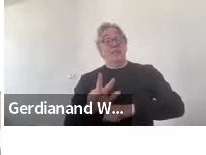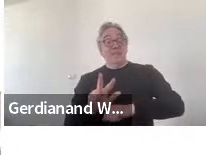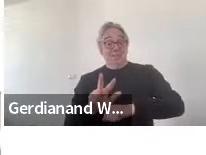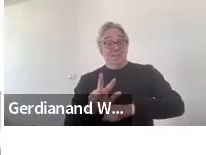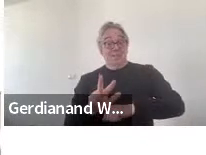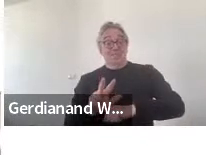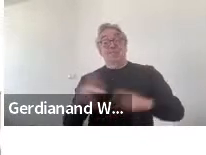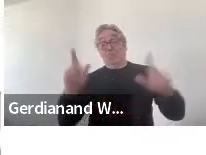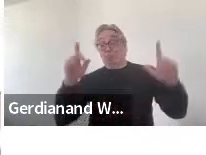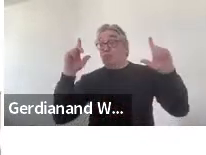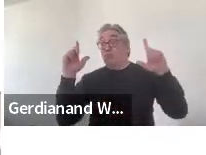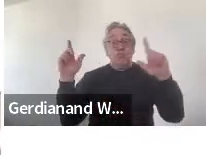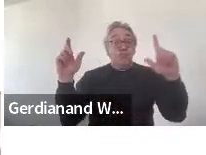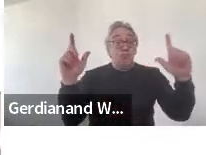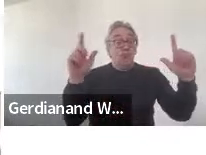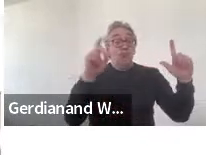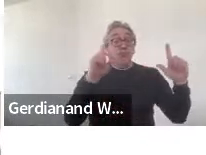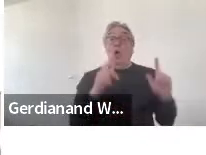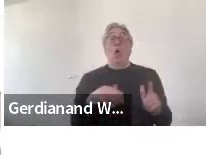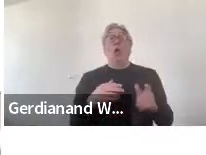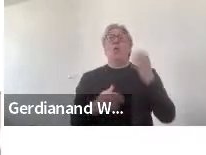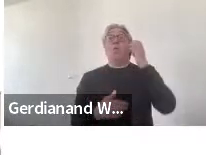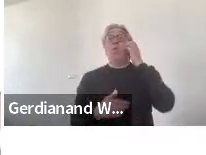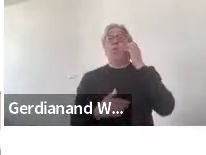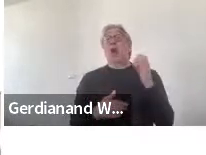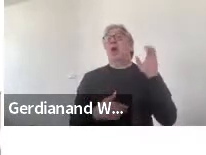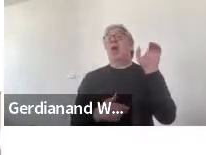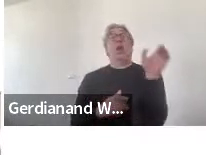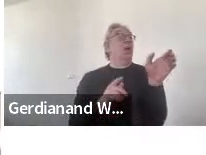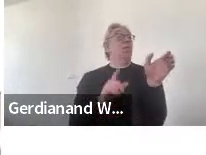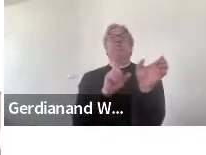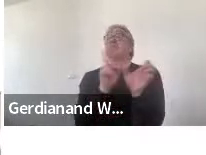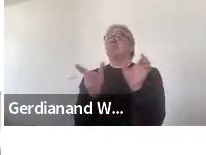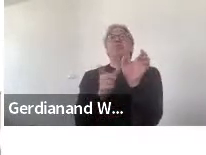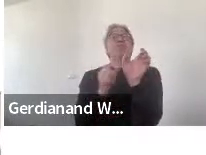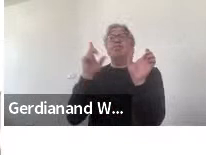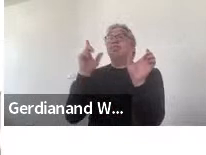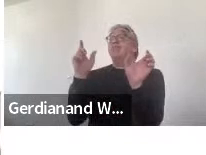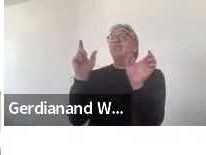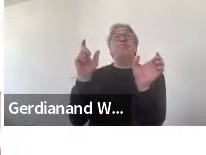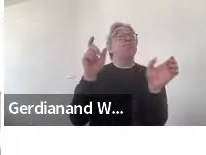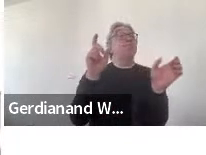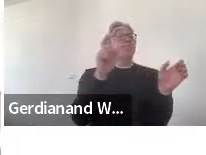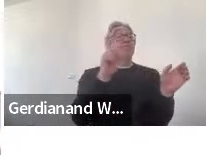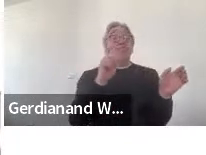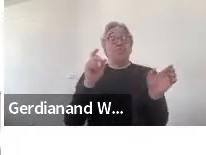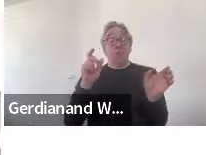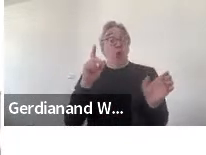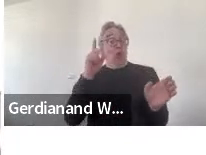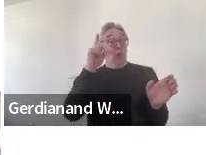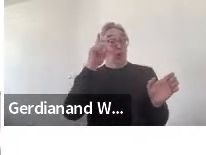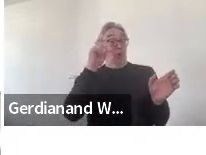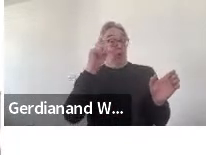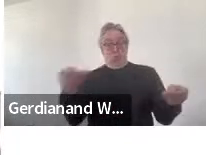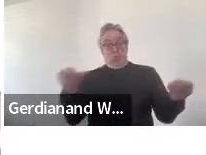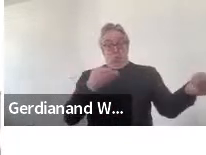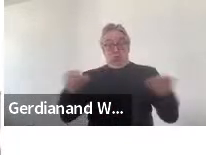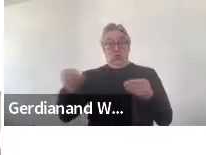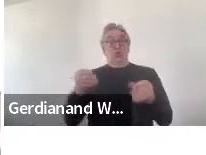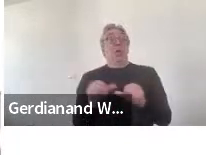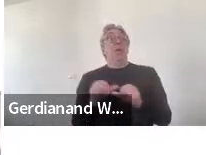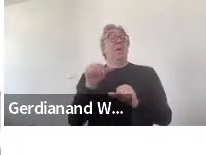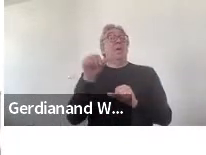photographs they took with mobile phones. These photographs then formed the basis of in-depth interviews with